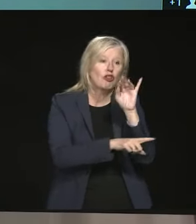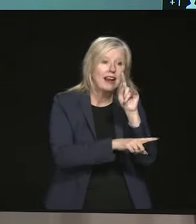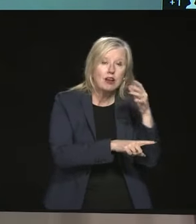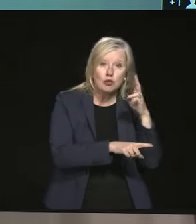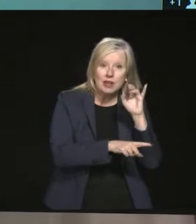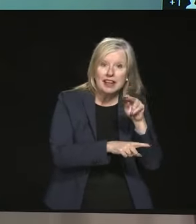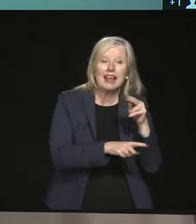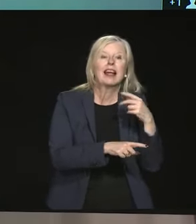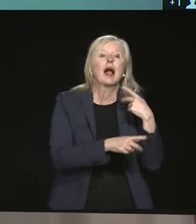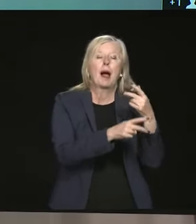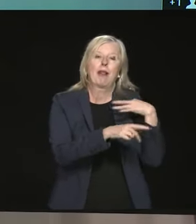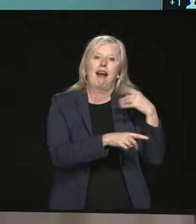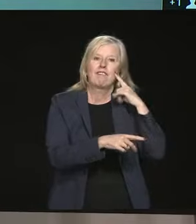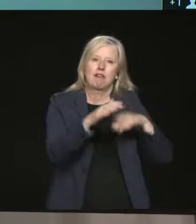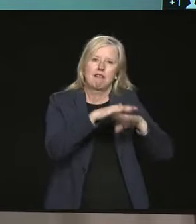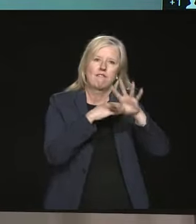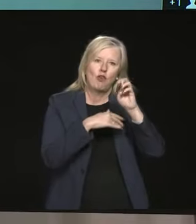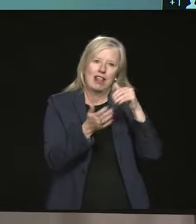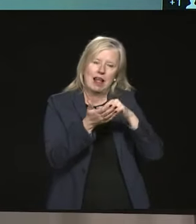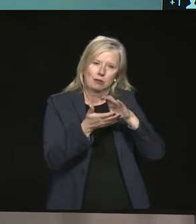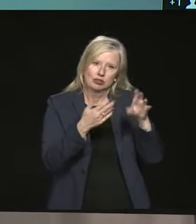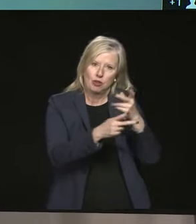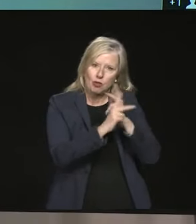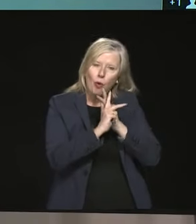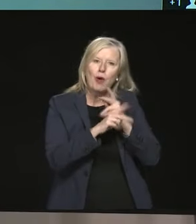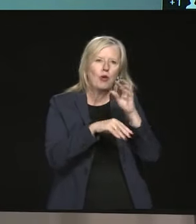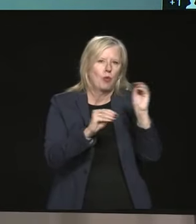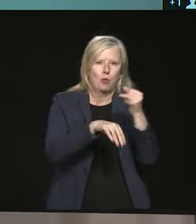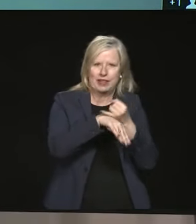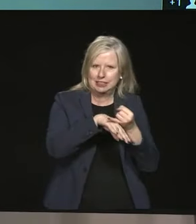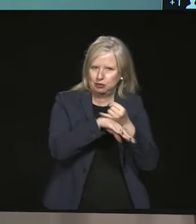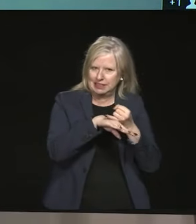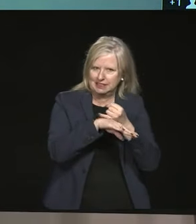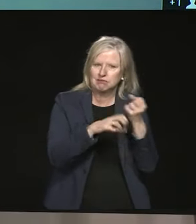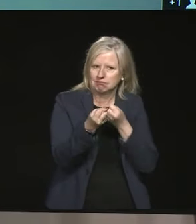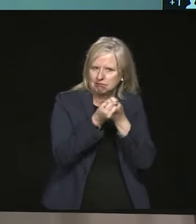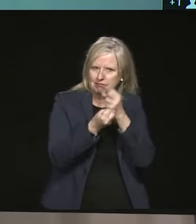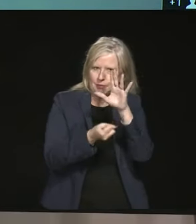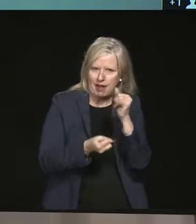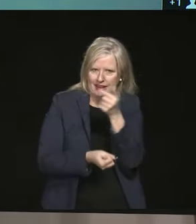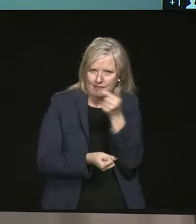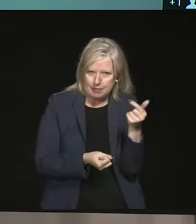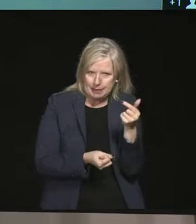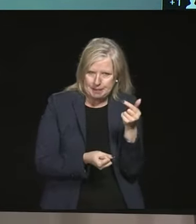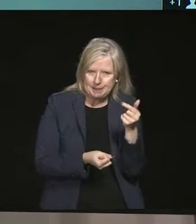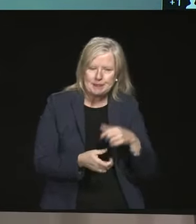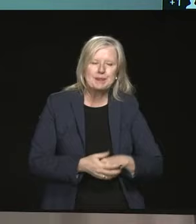loan backed by the government. À ce jour, environ to date, about